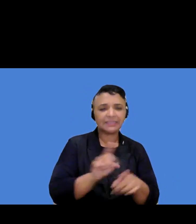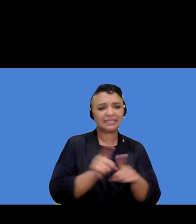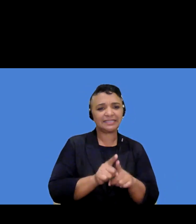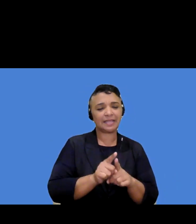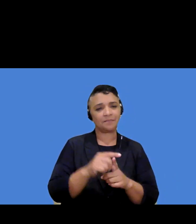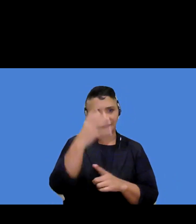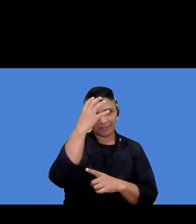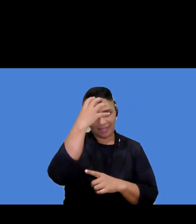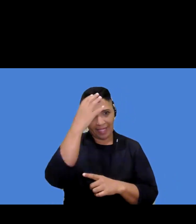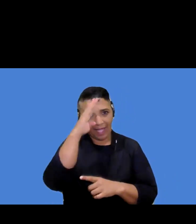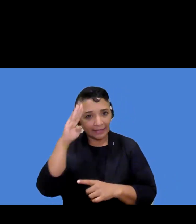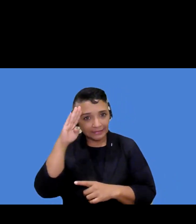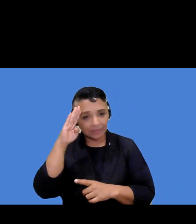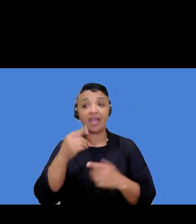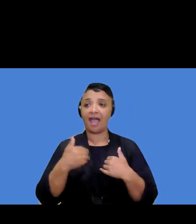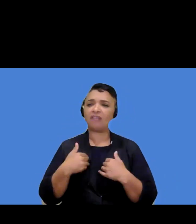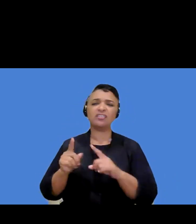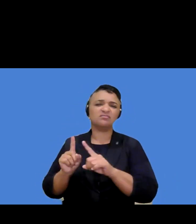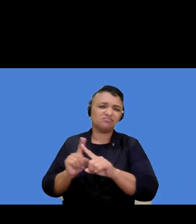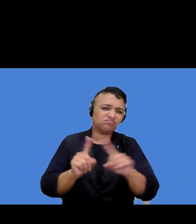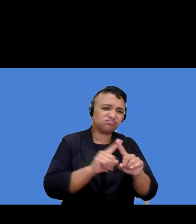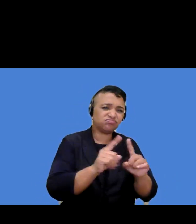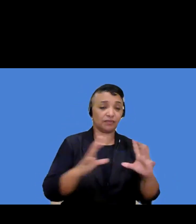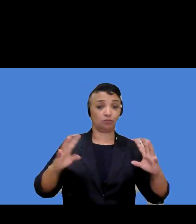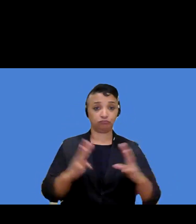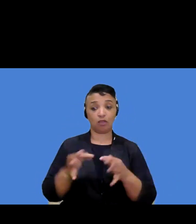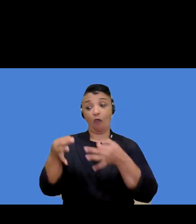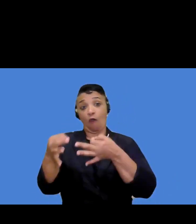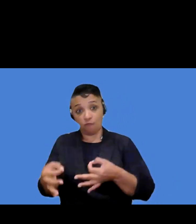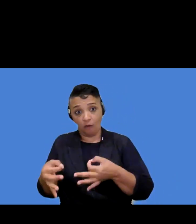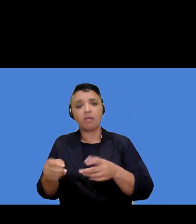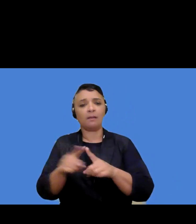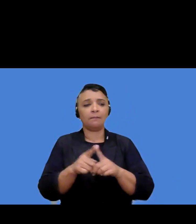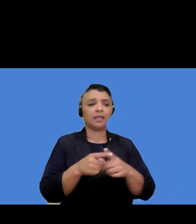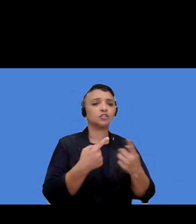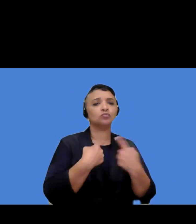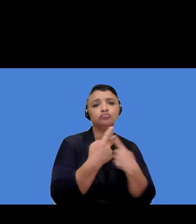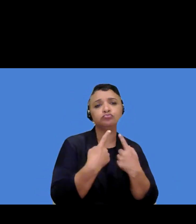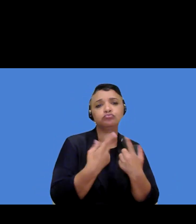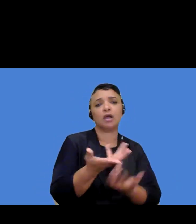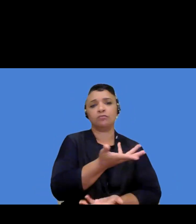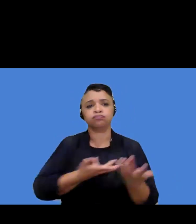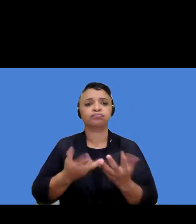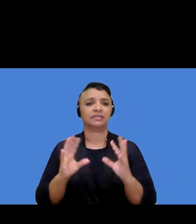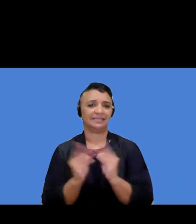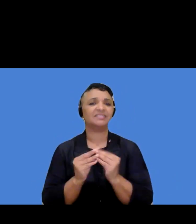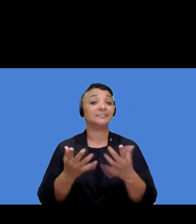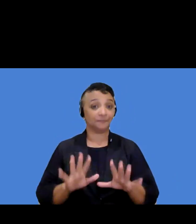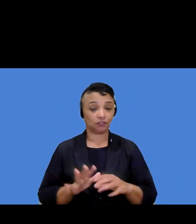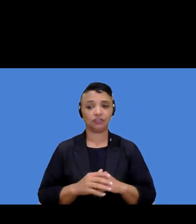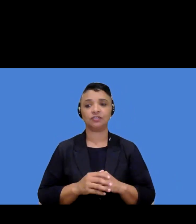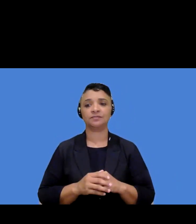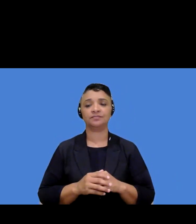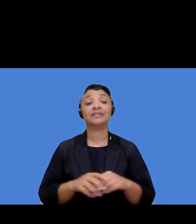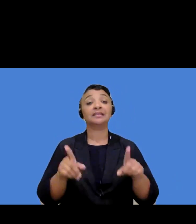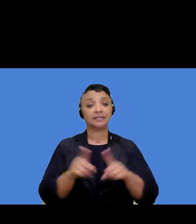held formal and informal discussions and meetings with the member state and stakeholders. It has also built the relation